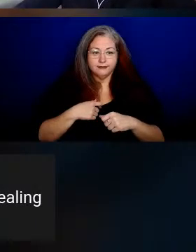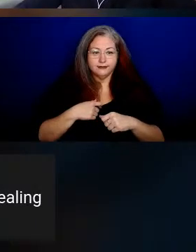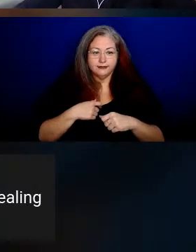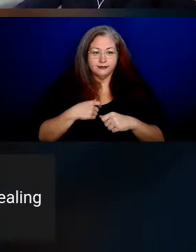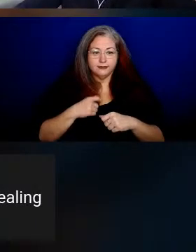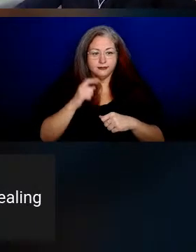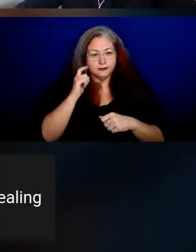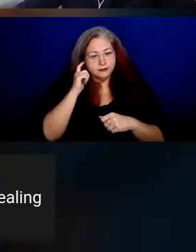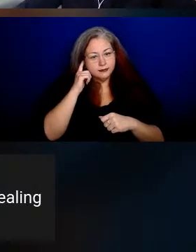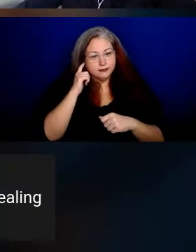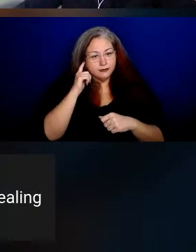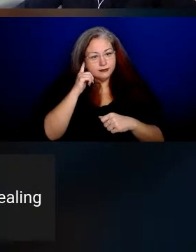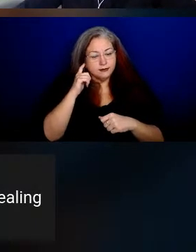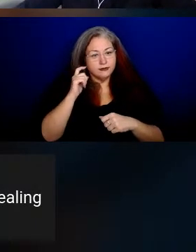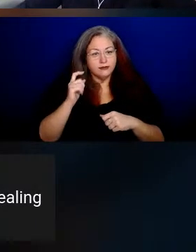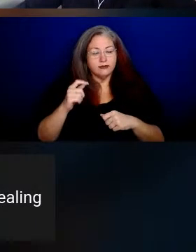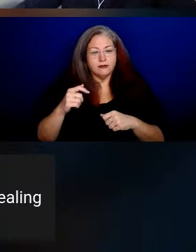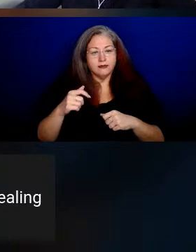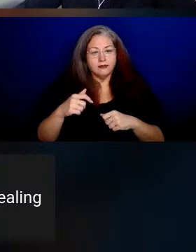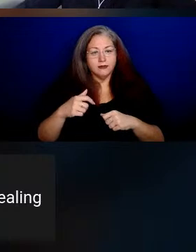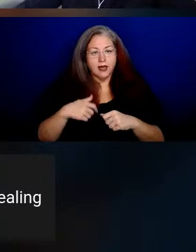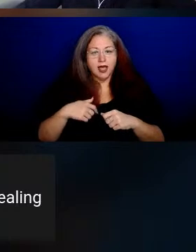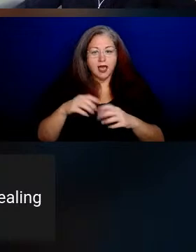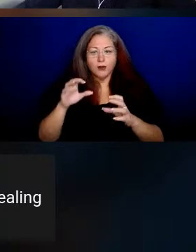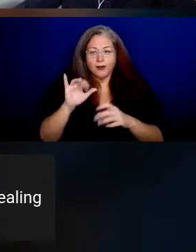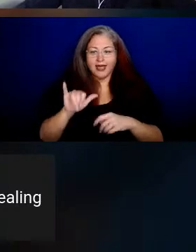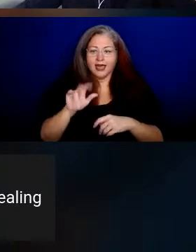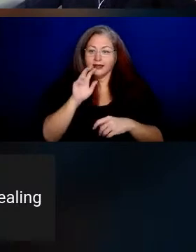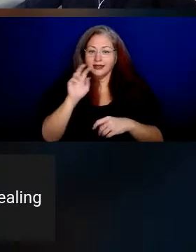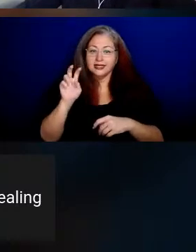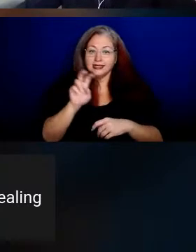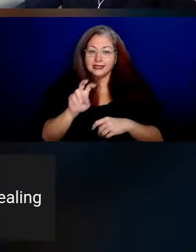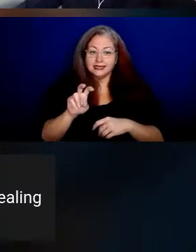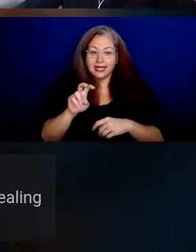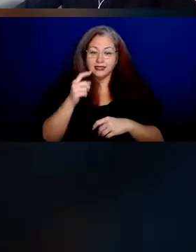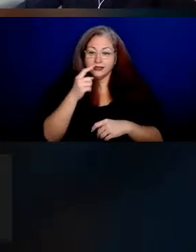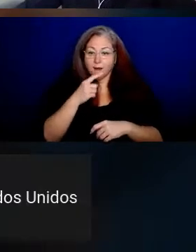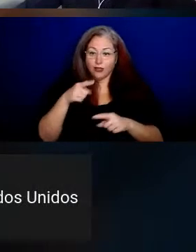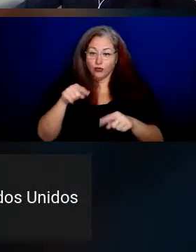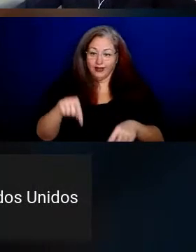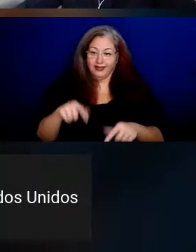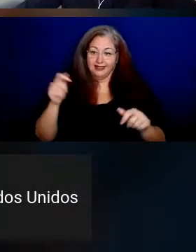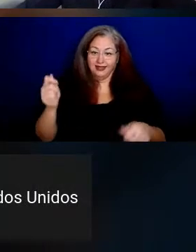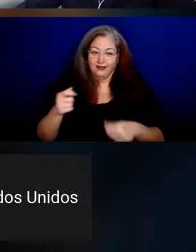exhibiting Snake's Mouth in this festival, and it is